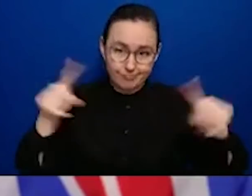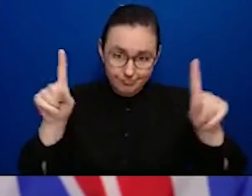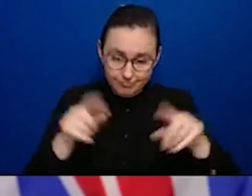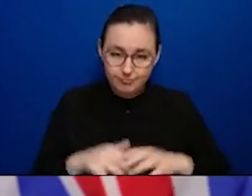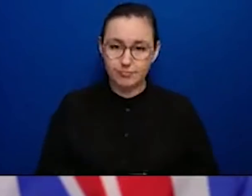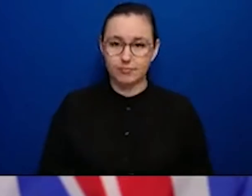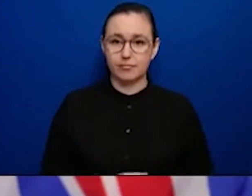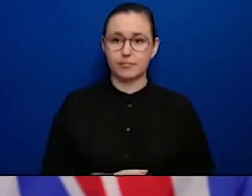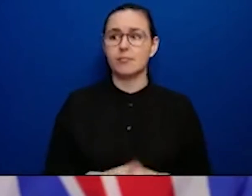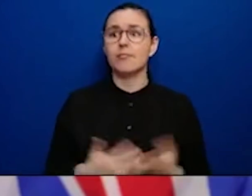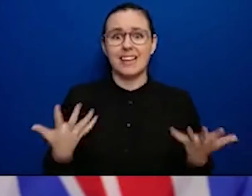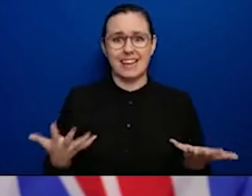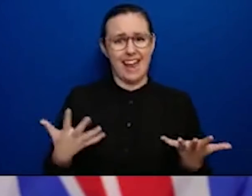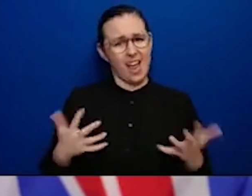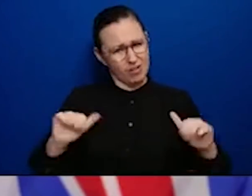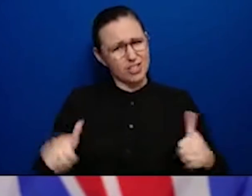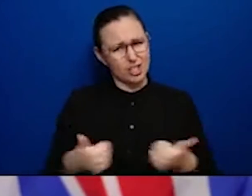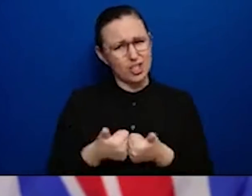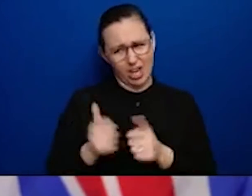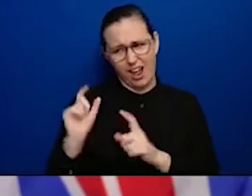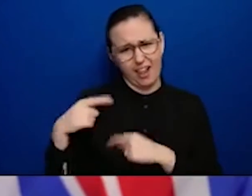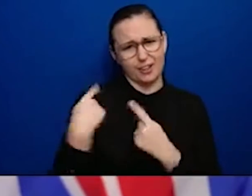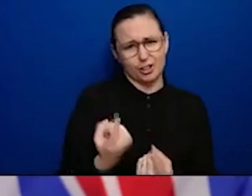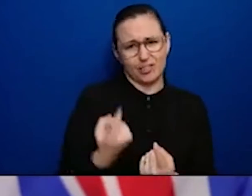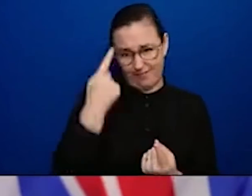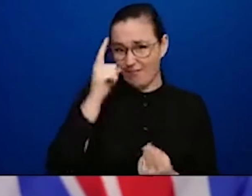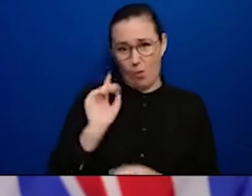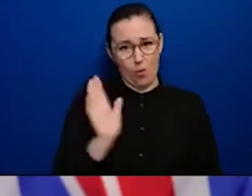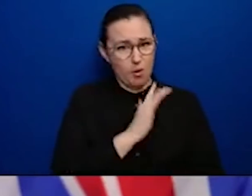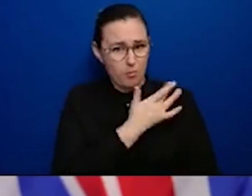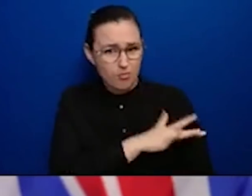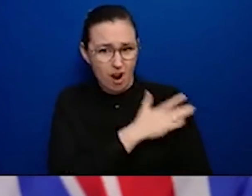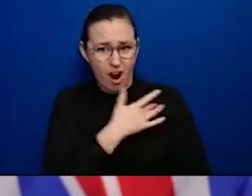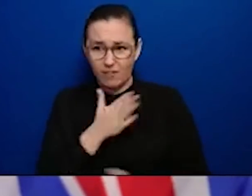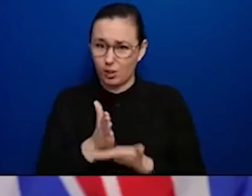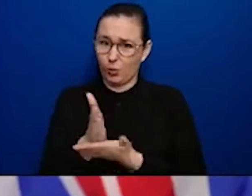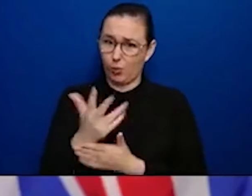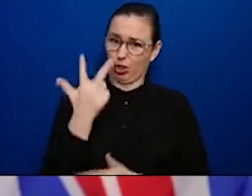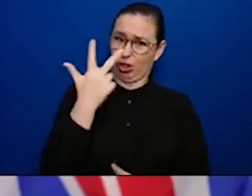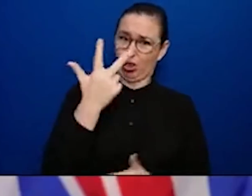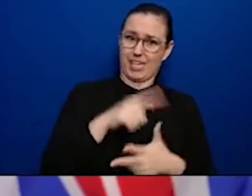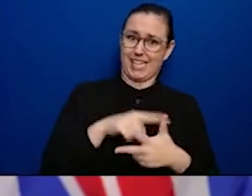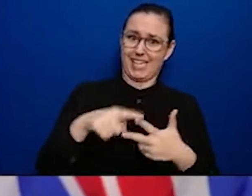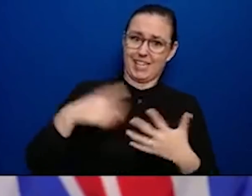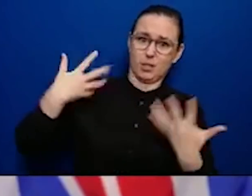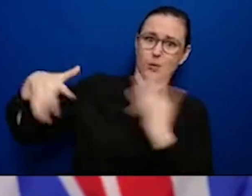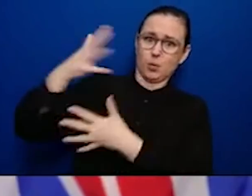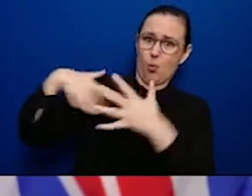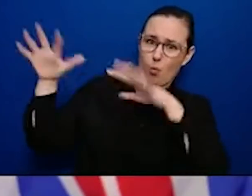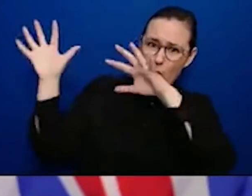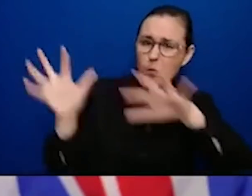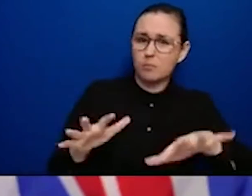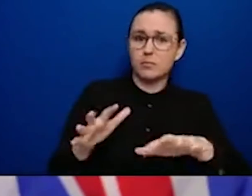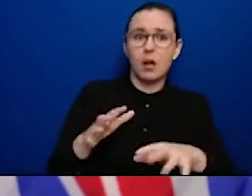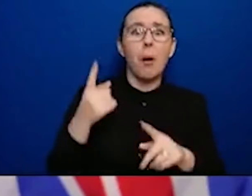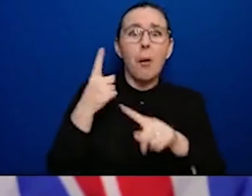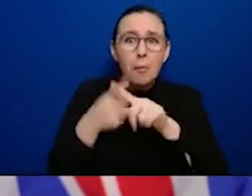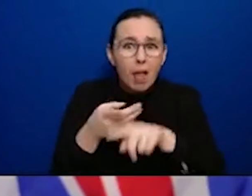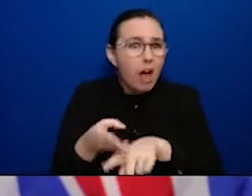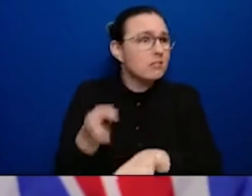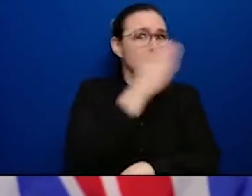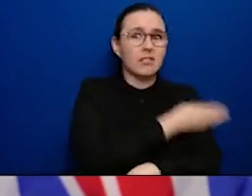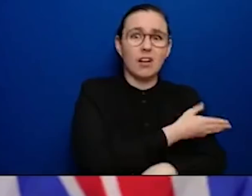challenging time for our province. This series of storms has come on the heels of another terrible wildfire season, and while we're still living